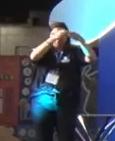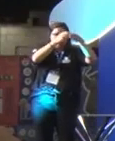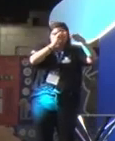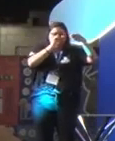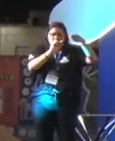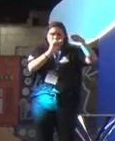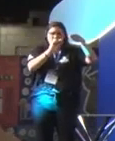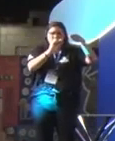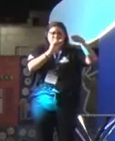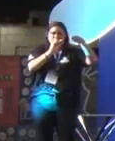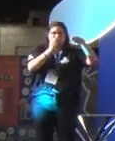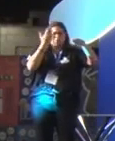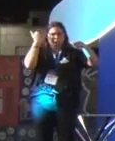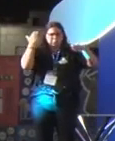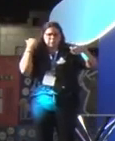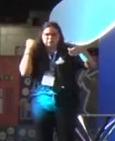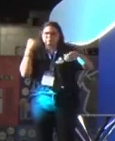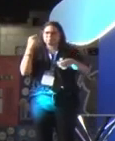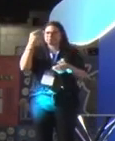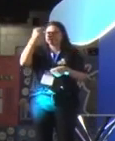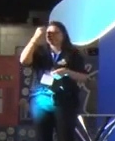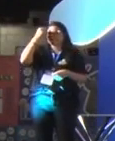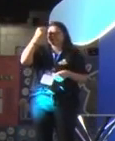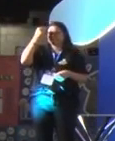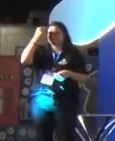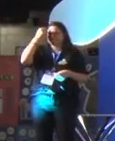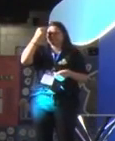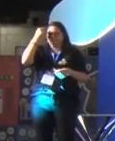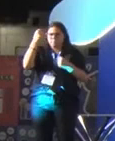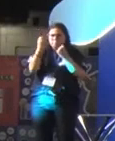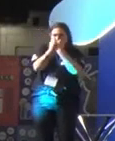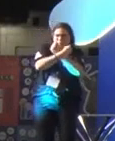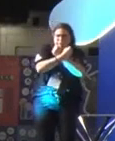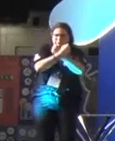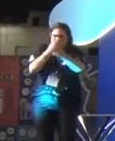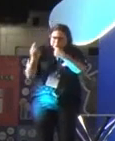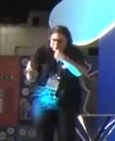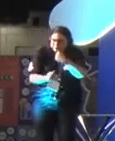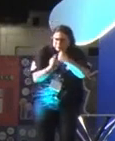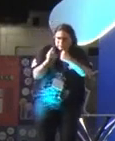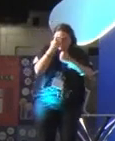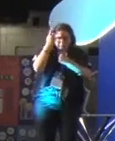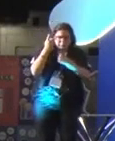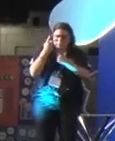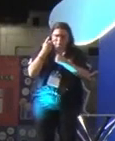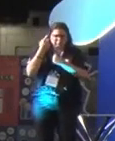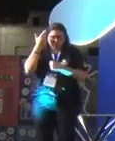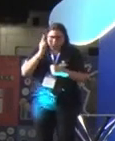as an internal prison from which nothing would ever escape. So if you fell in,